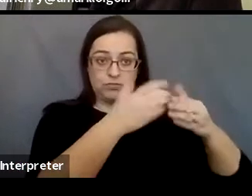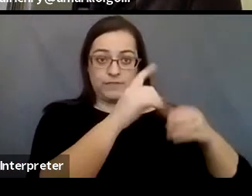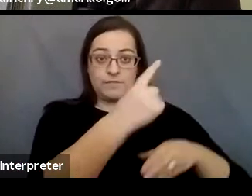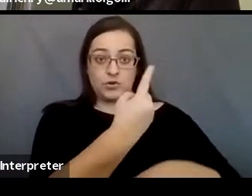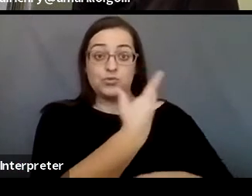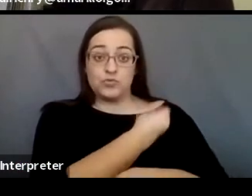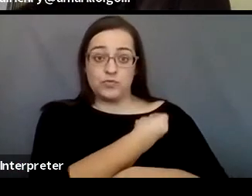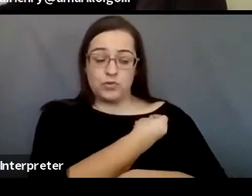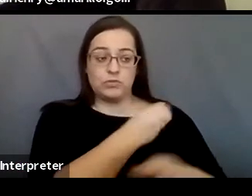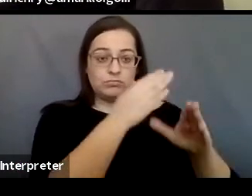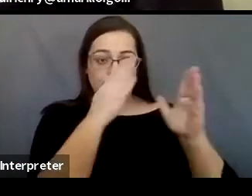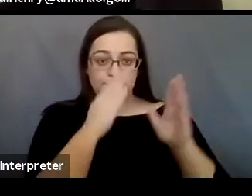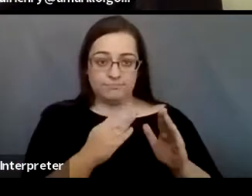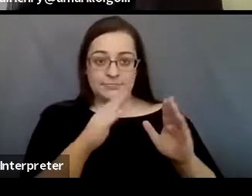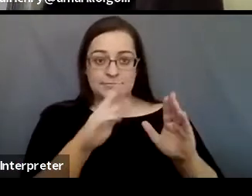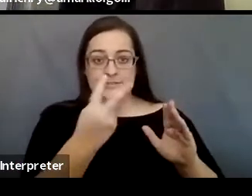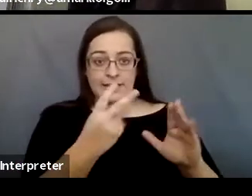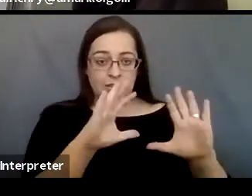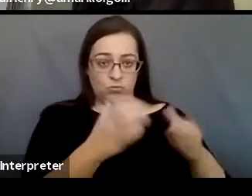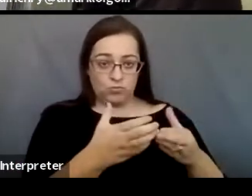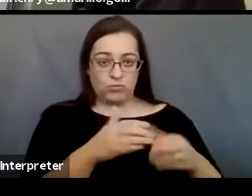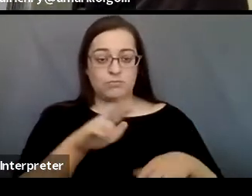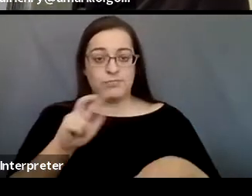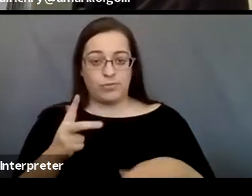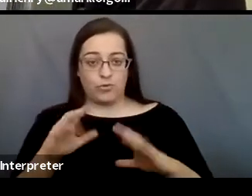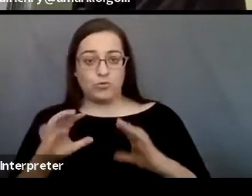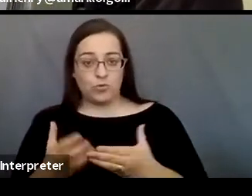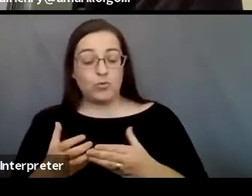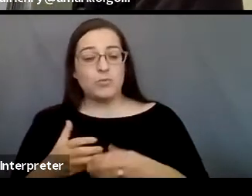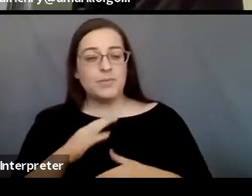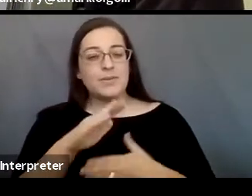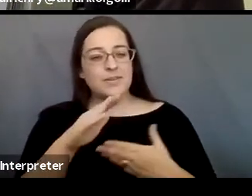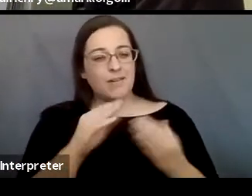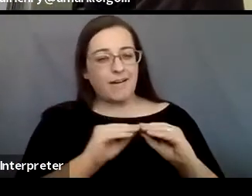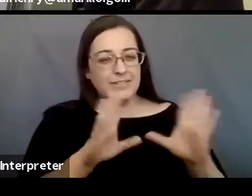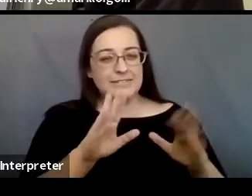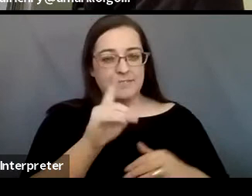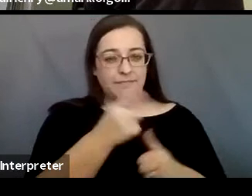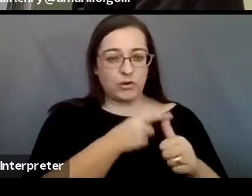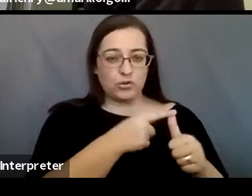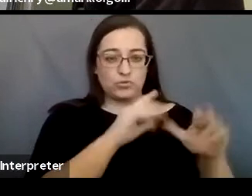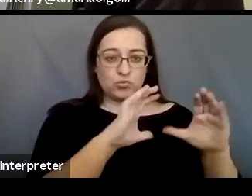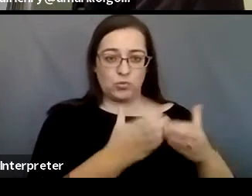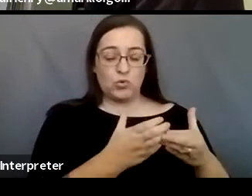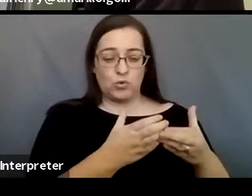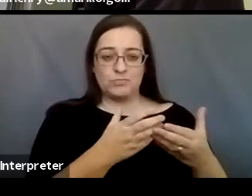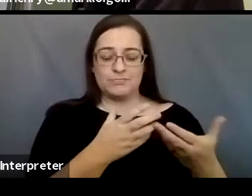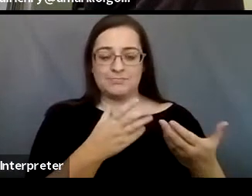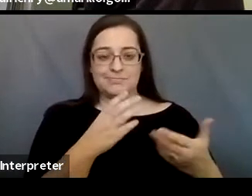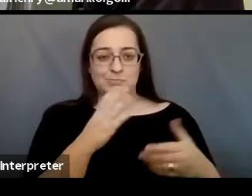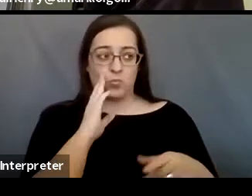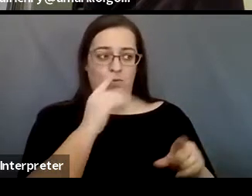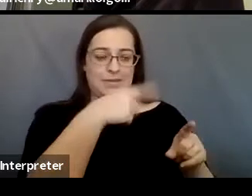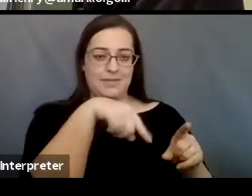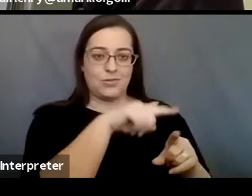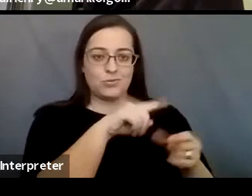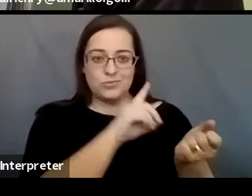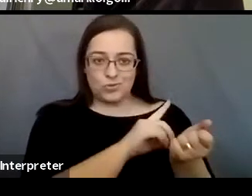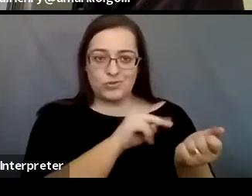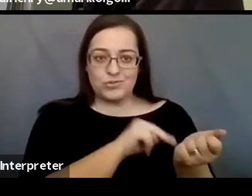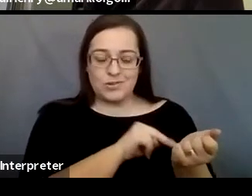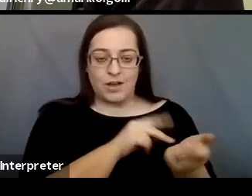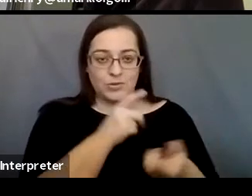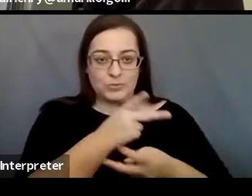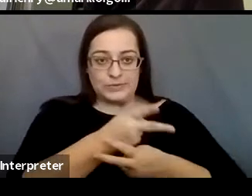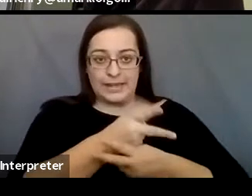receive the vaccines first. Obviously, the doctors have all noted public health care personnel that are working directly in care of